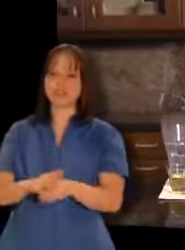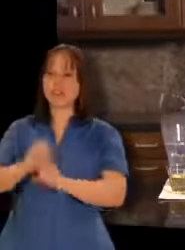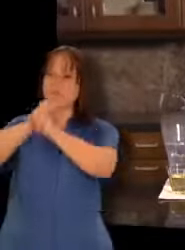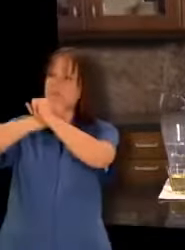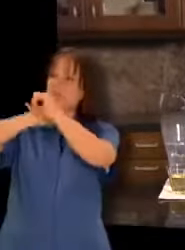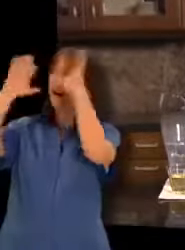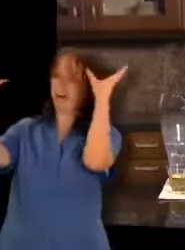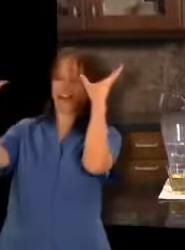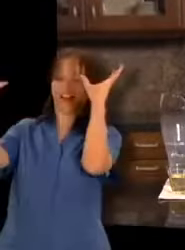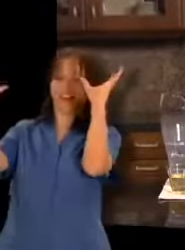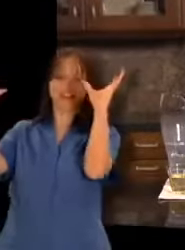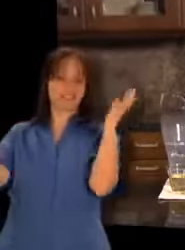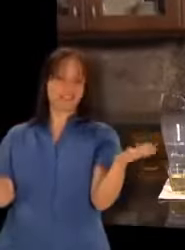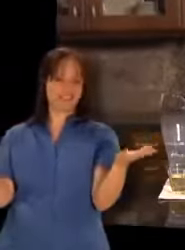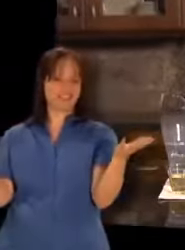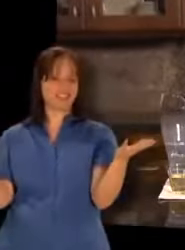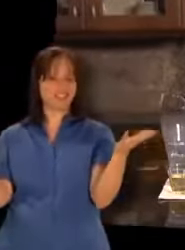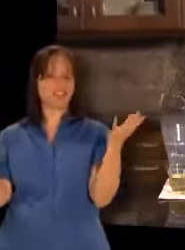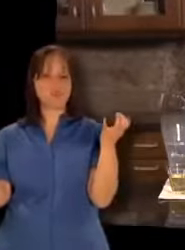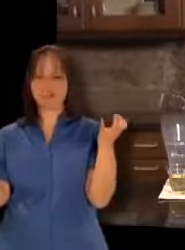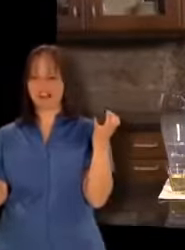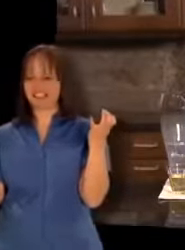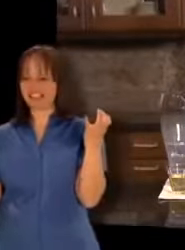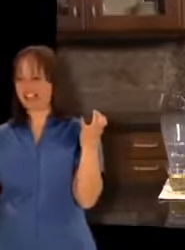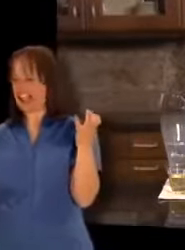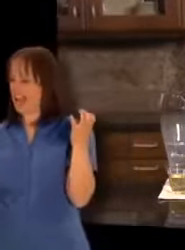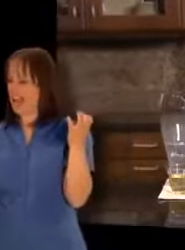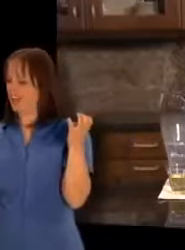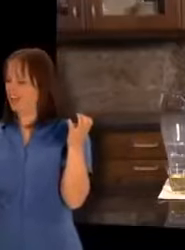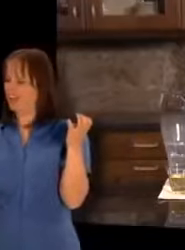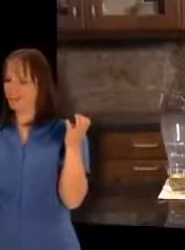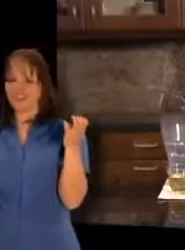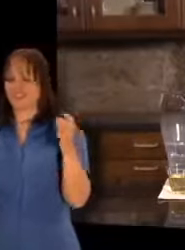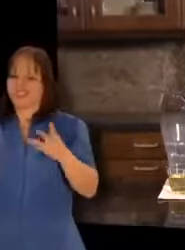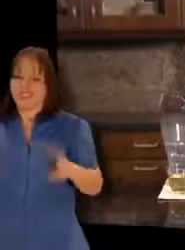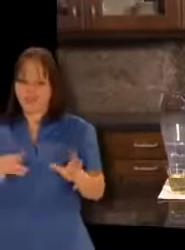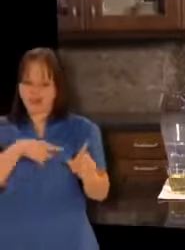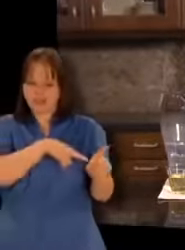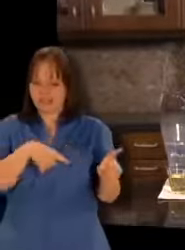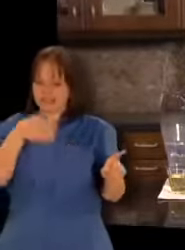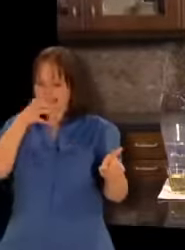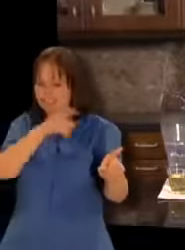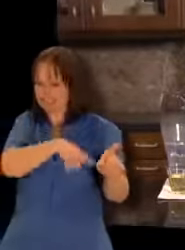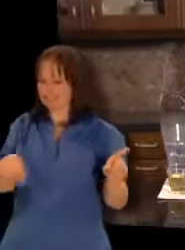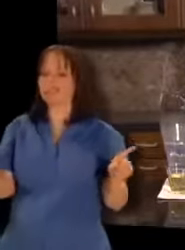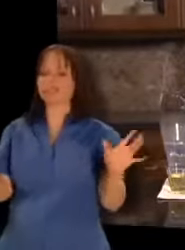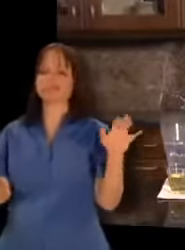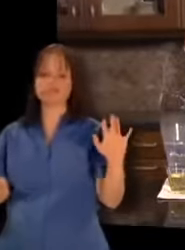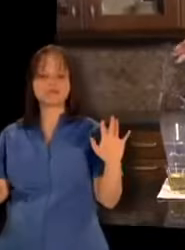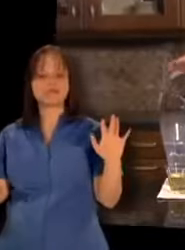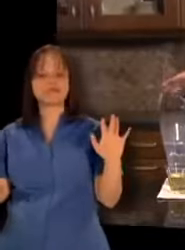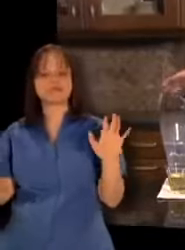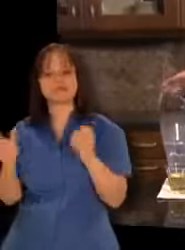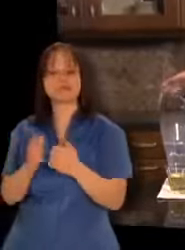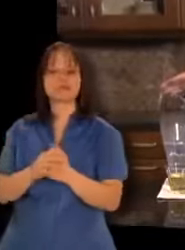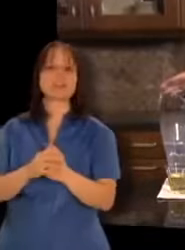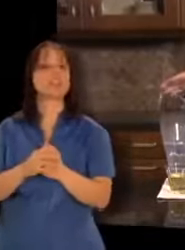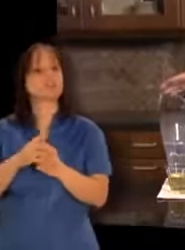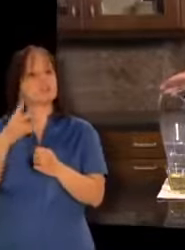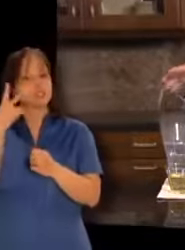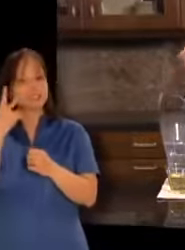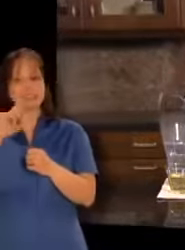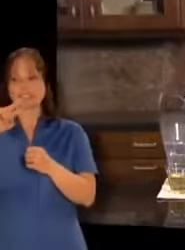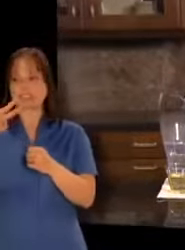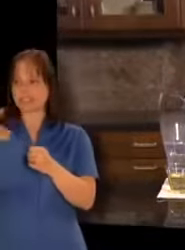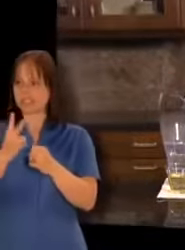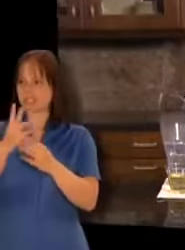imagine, if we want to stay on the alkaline side, you definitely don't want to drink anything like this, right? So as you can see now, that's the second property